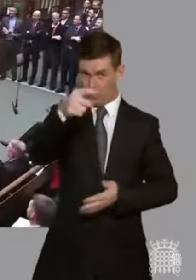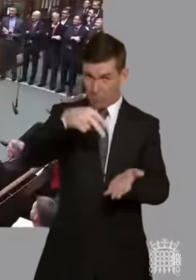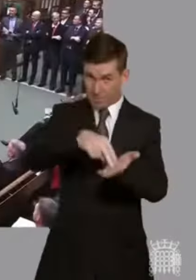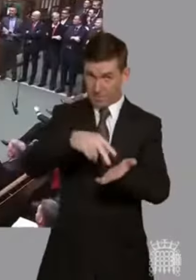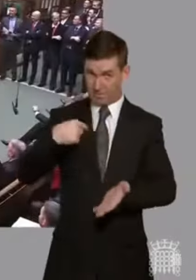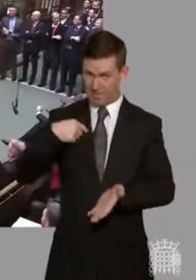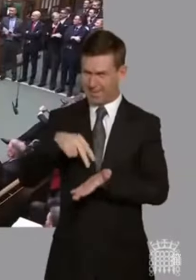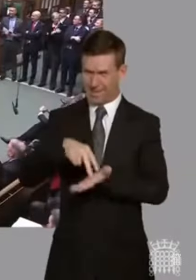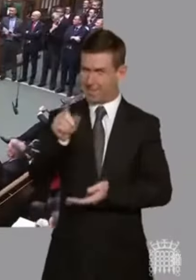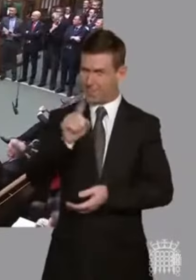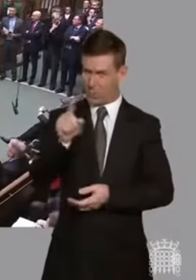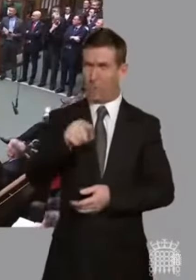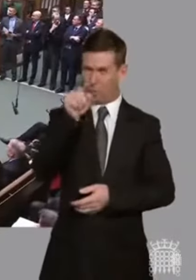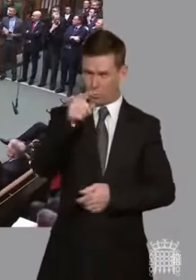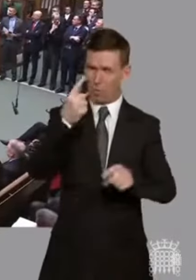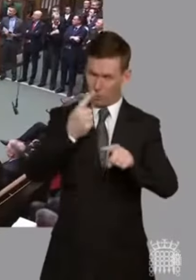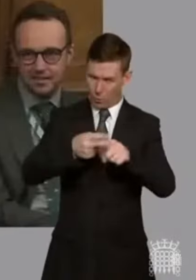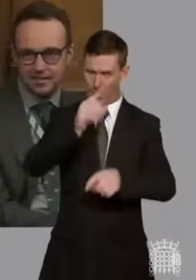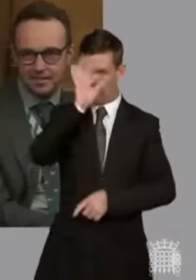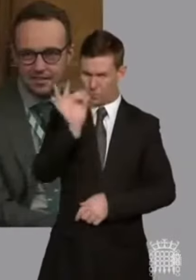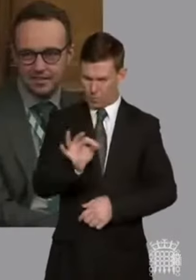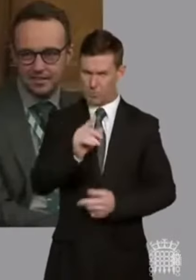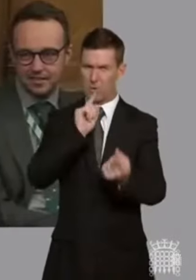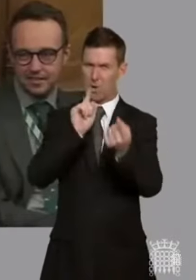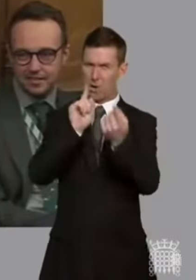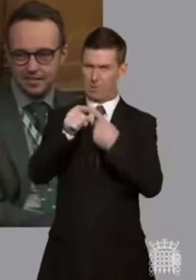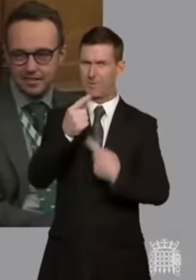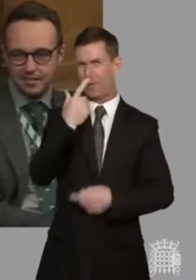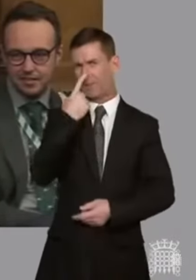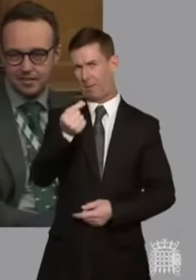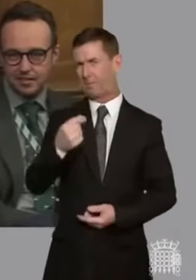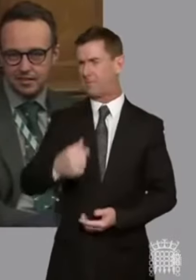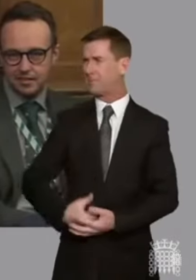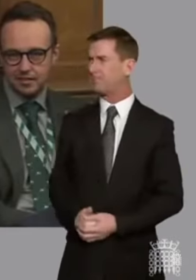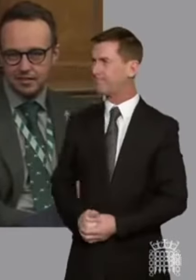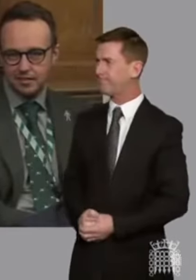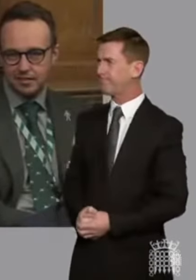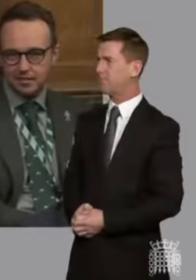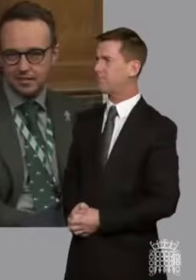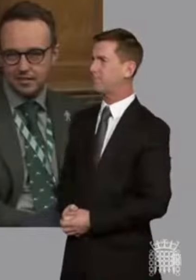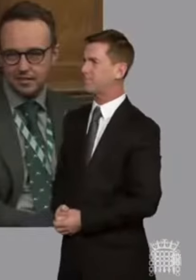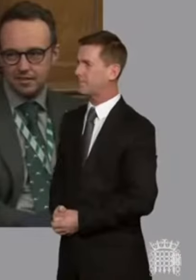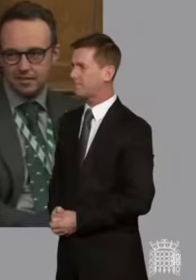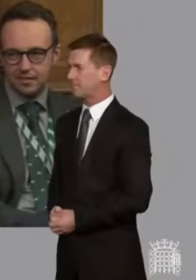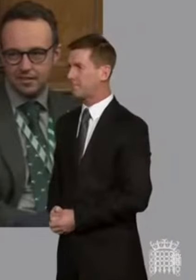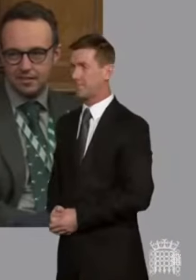on. What do I say, Prime Minister, to 25,000 constituents in Clacton,